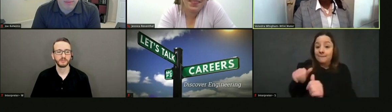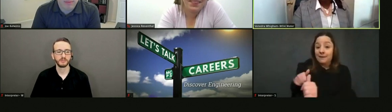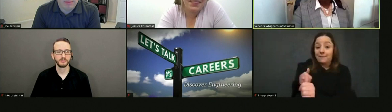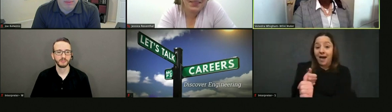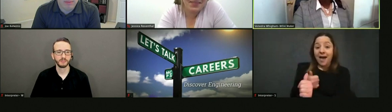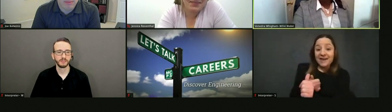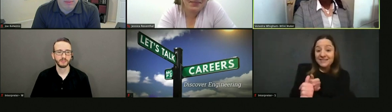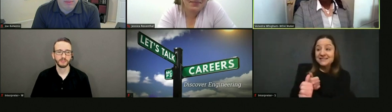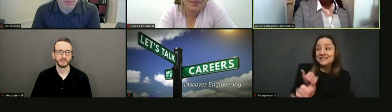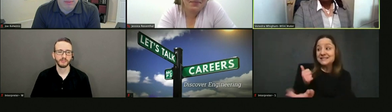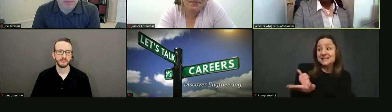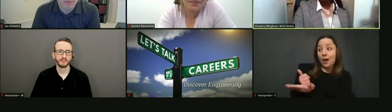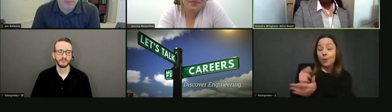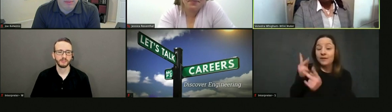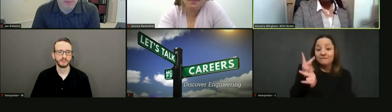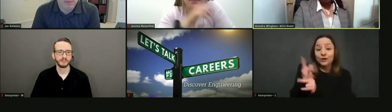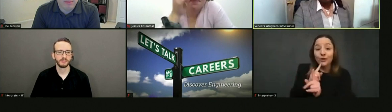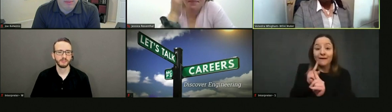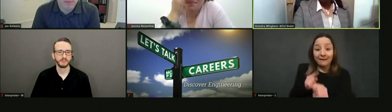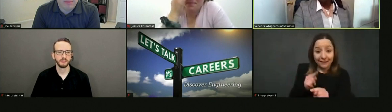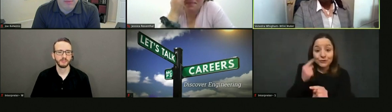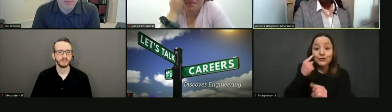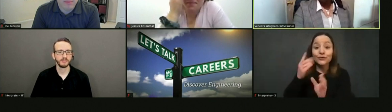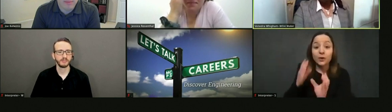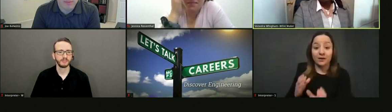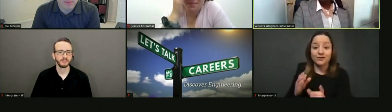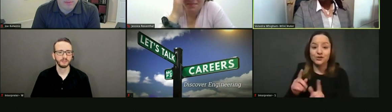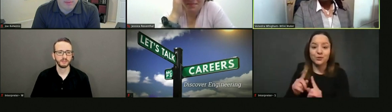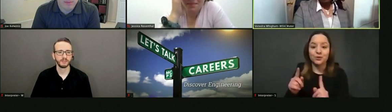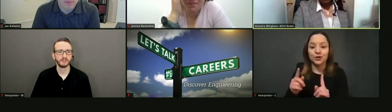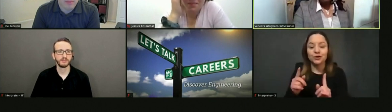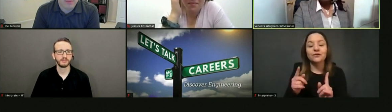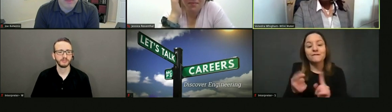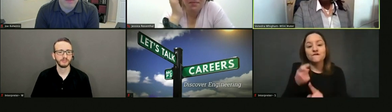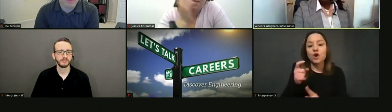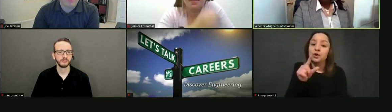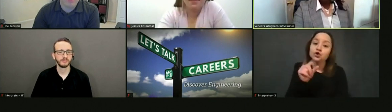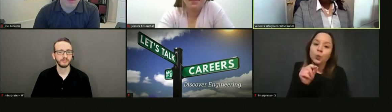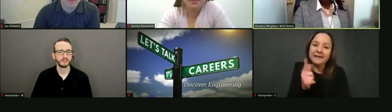or a concern that a customer may have had from a tweet.